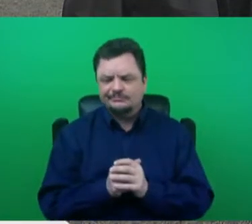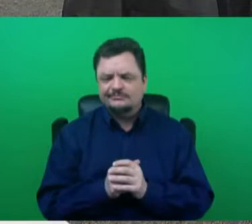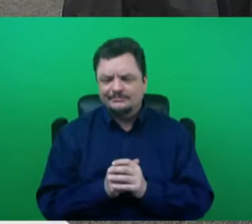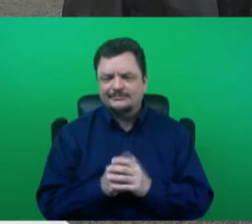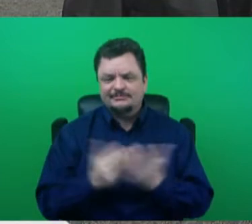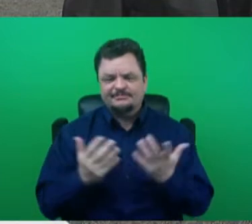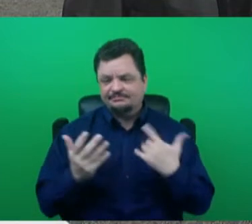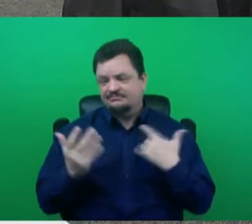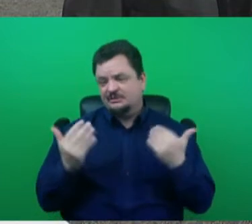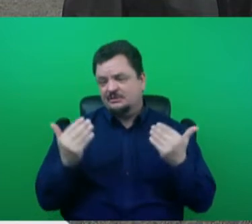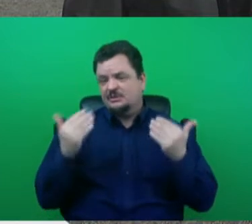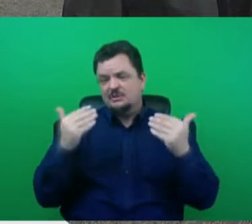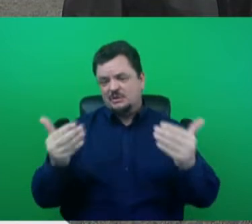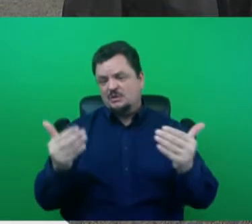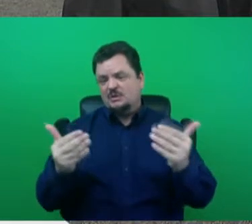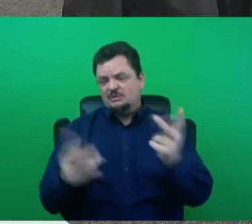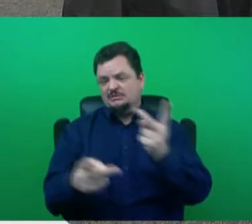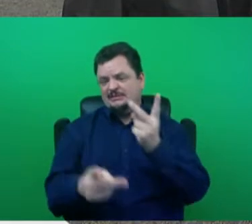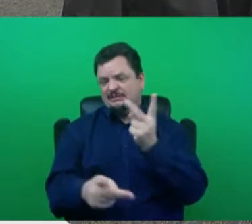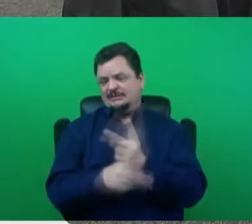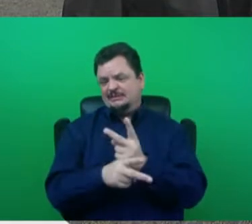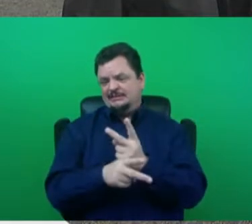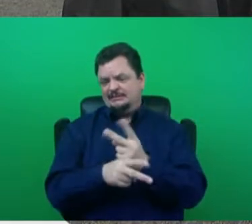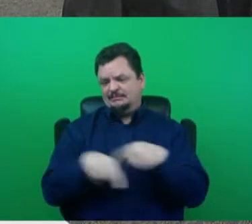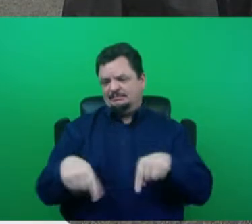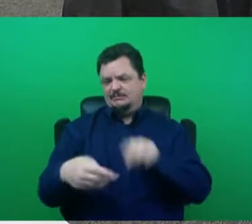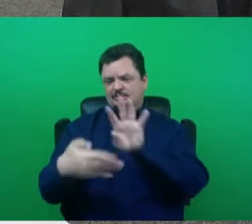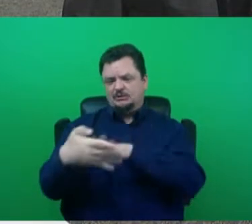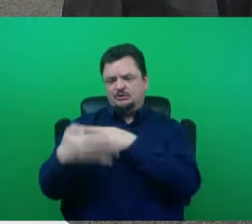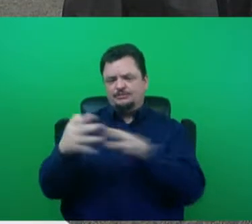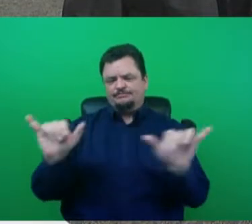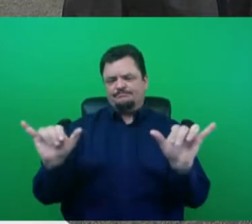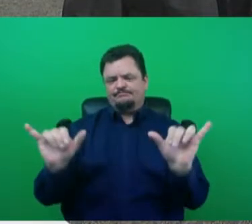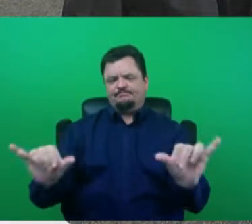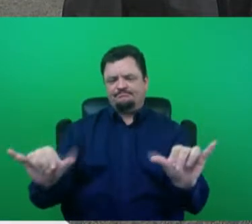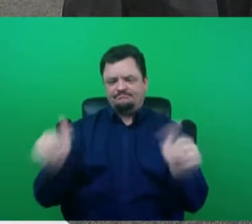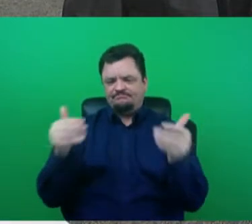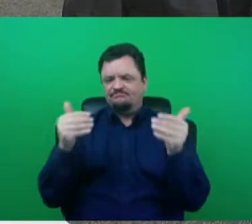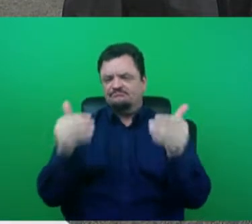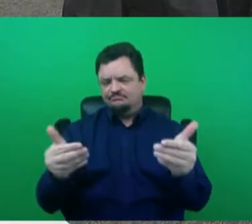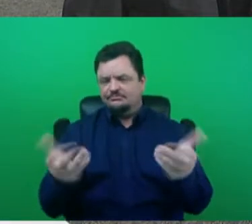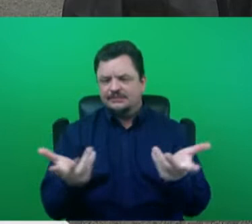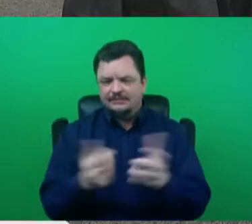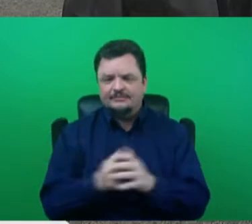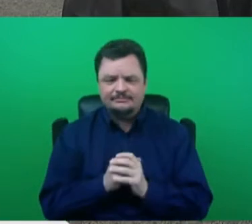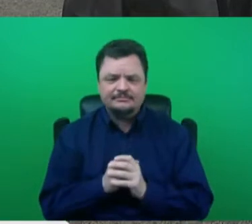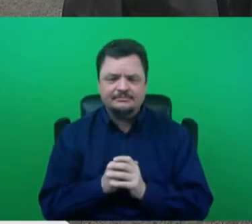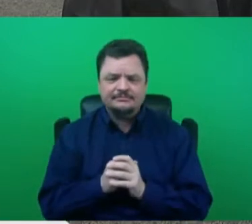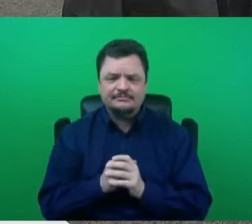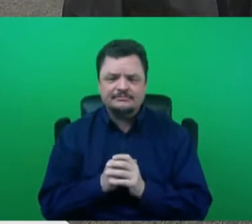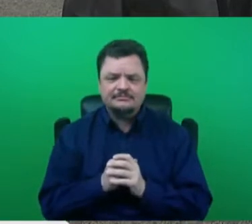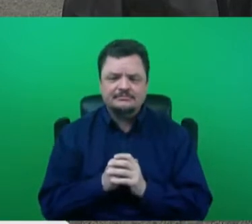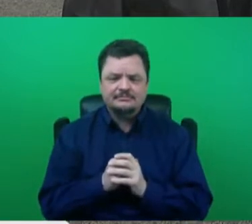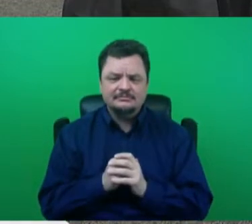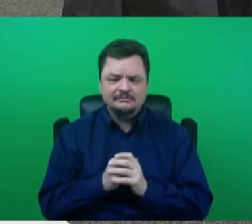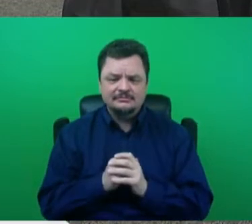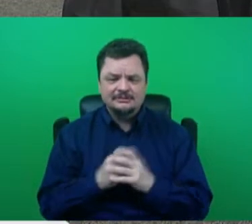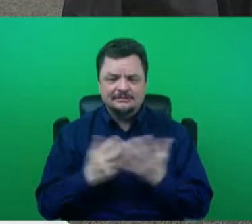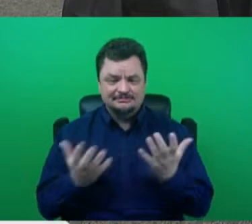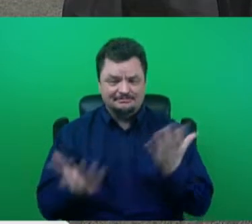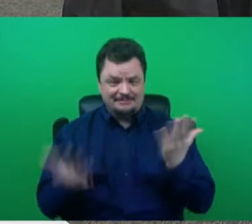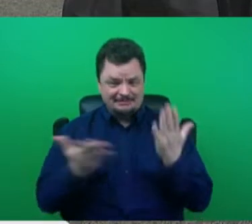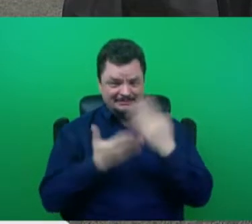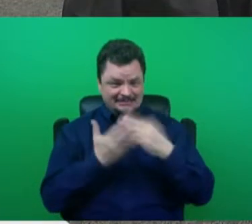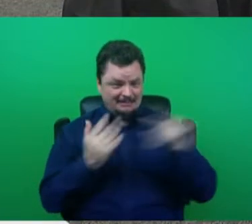as planned. If we need to do a call an audible sometime in the next month, we'll do that. But right now, the next board meeting on